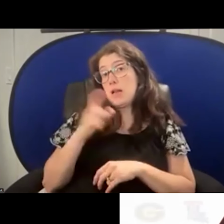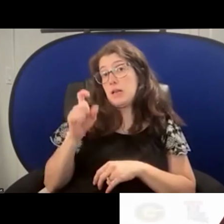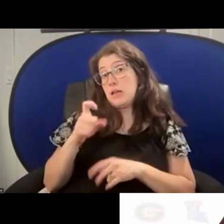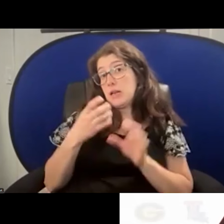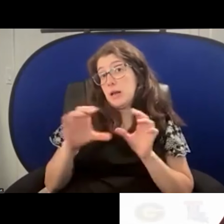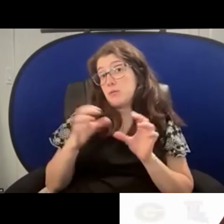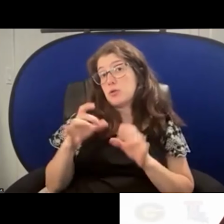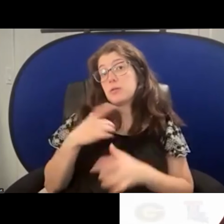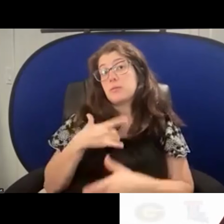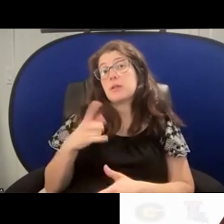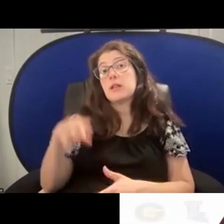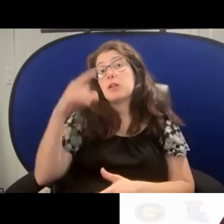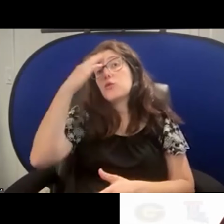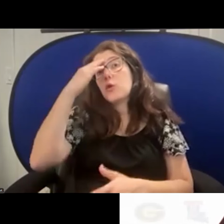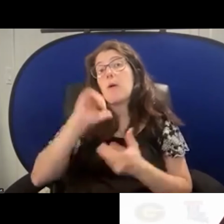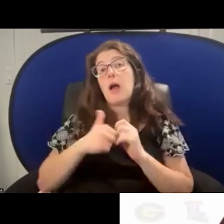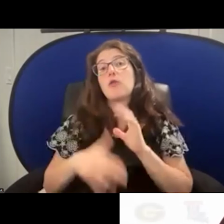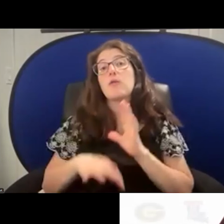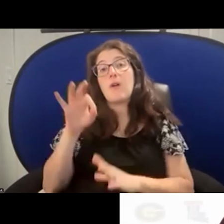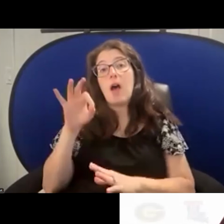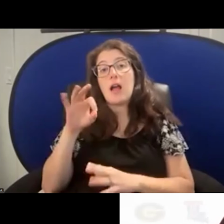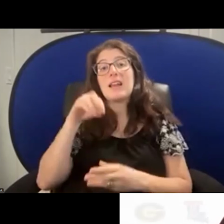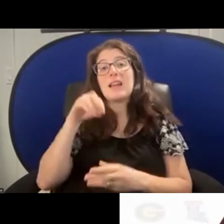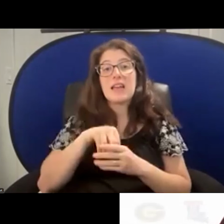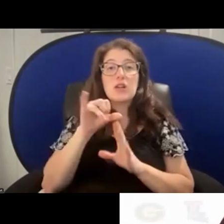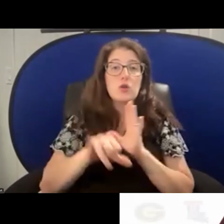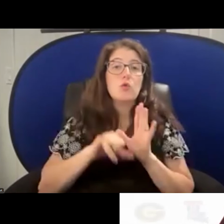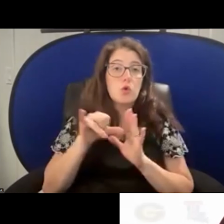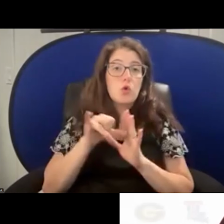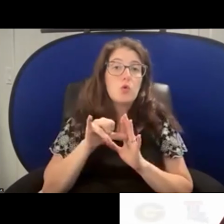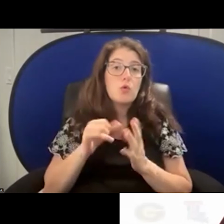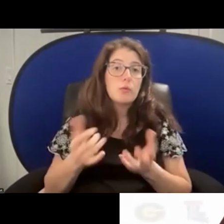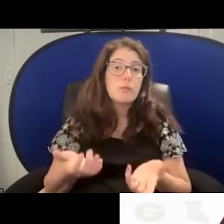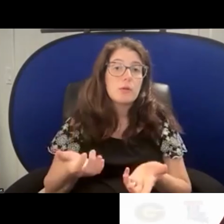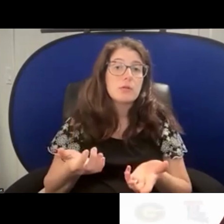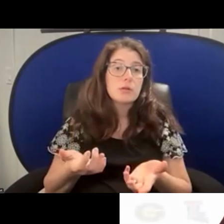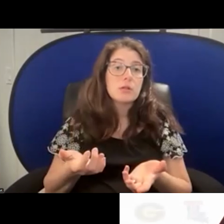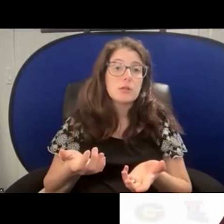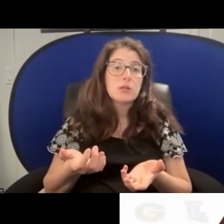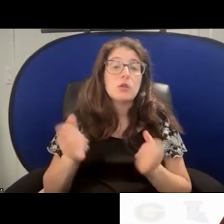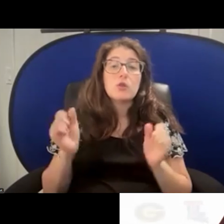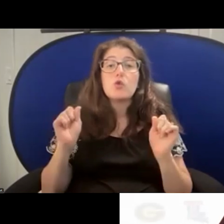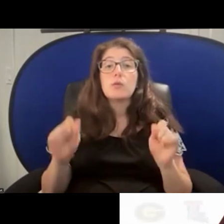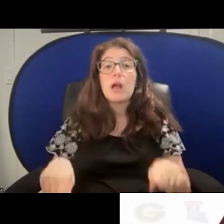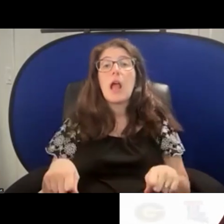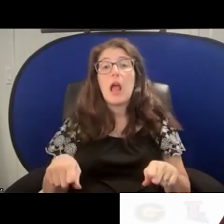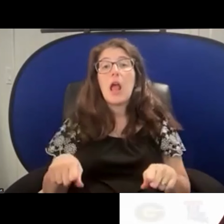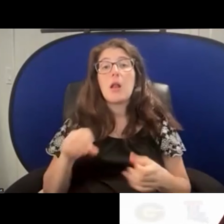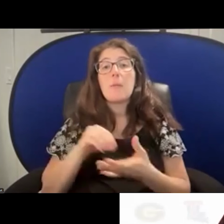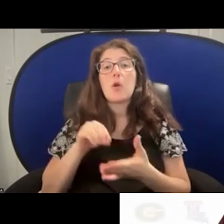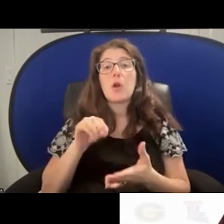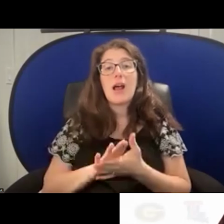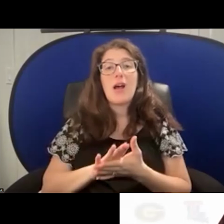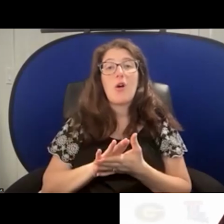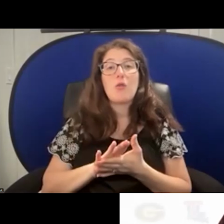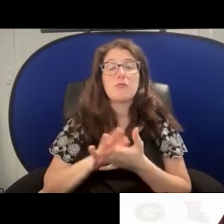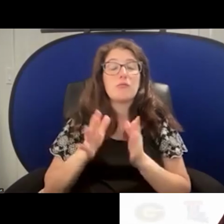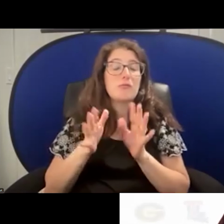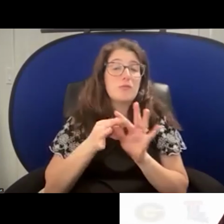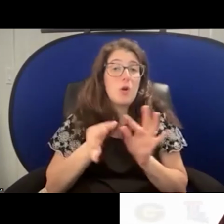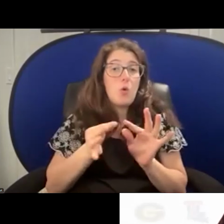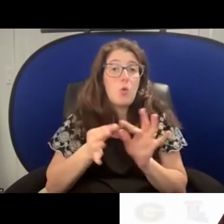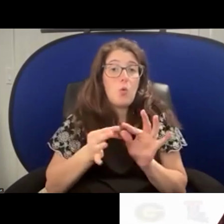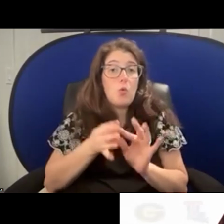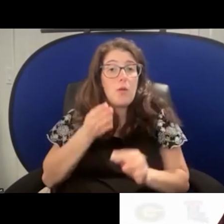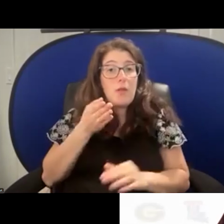how to access it within like YouTube's platform. So you could always put something when you're embedding it. Like if it's a